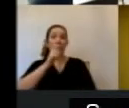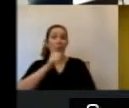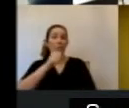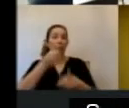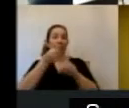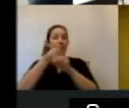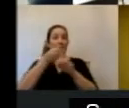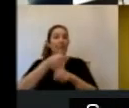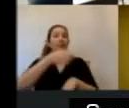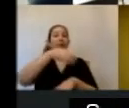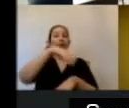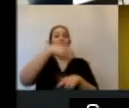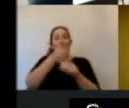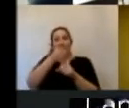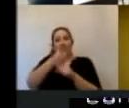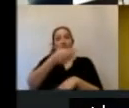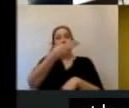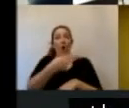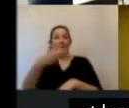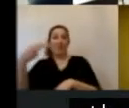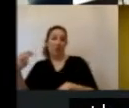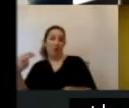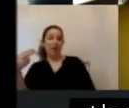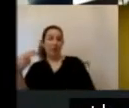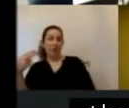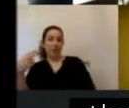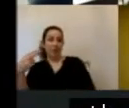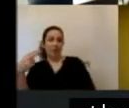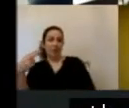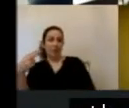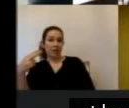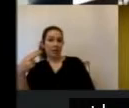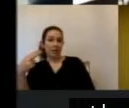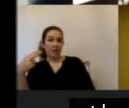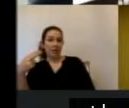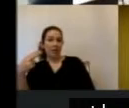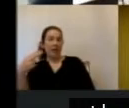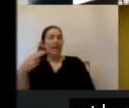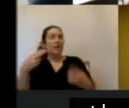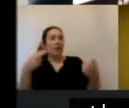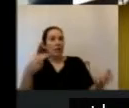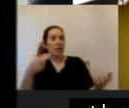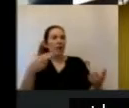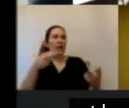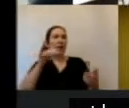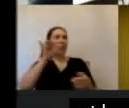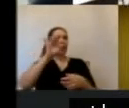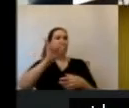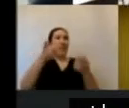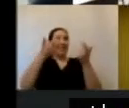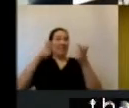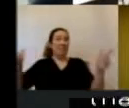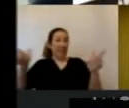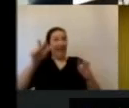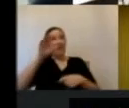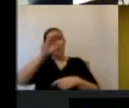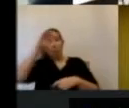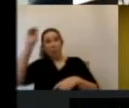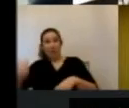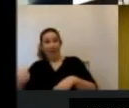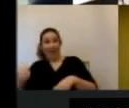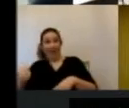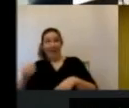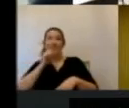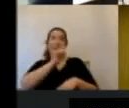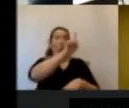new normal down the road, that in many restaurant bar settings and certain settings, just the ambient noise, it